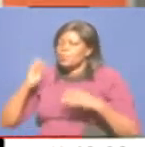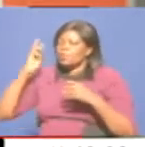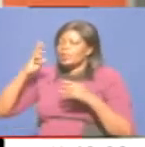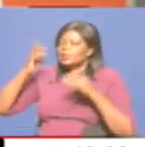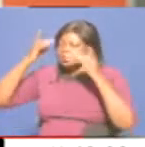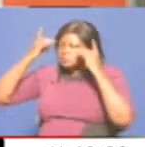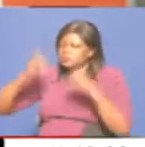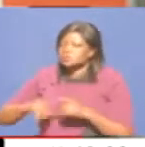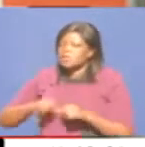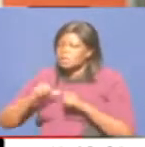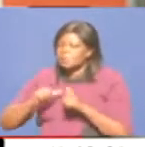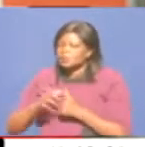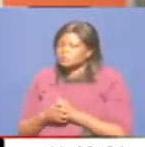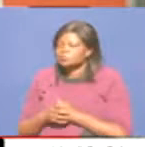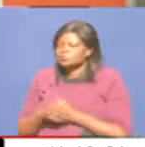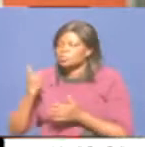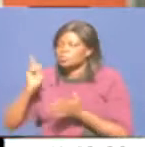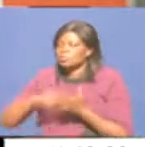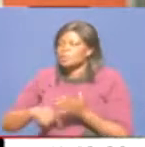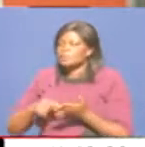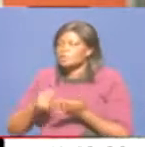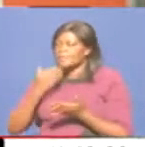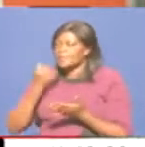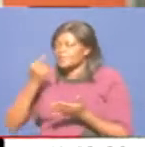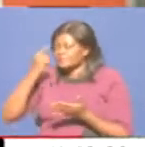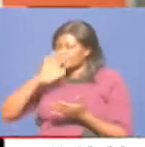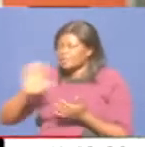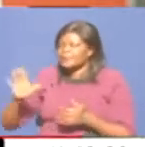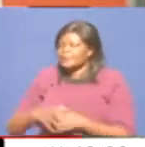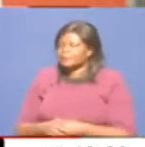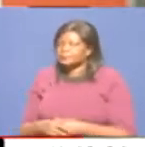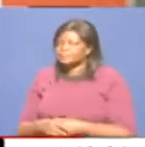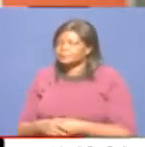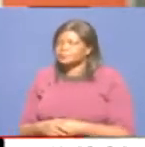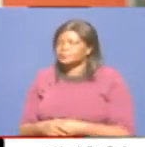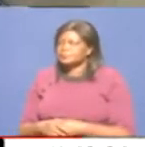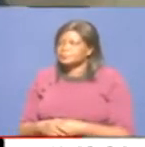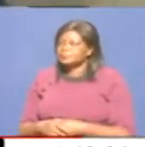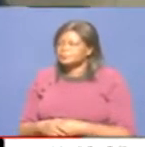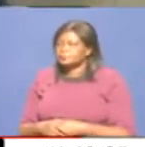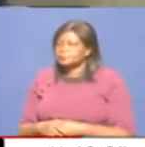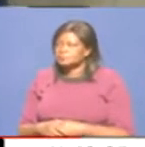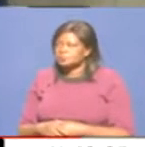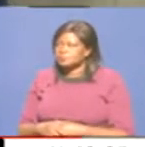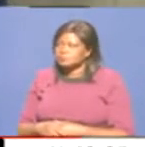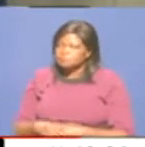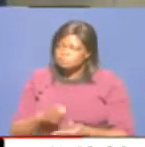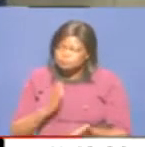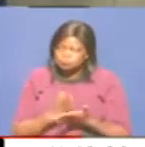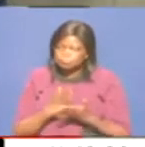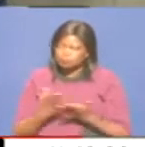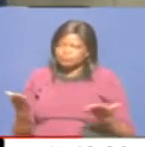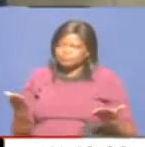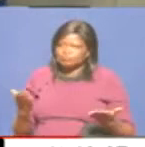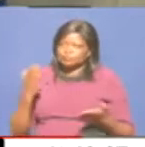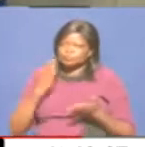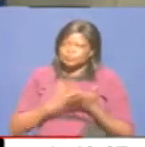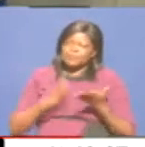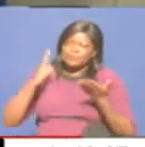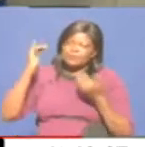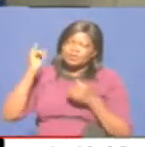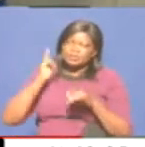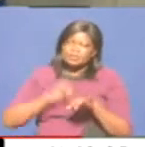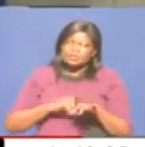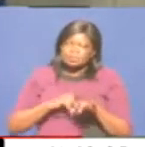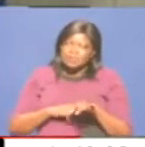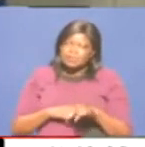of what is best for them. Okay. Mashujaa, can yes. you weigh in on that? And of course, what are some of your expectations as we need to pick